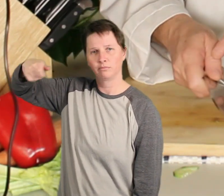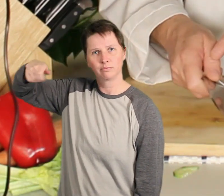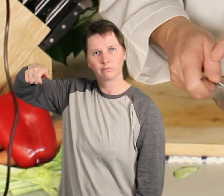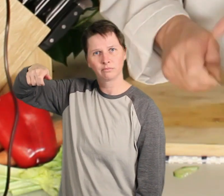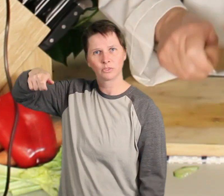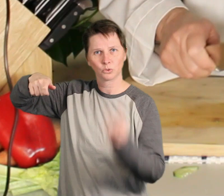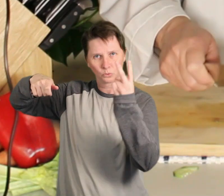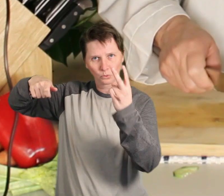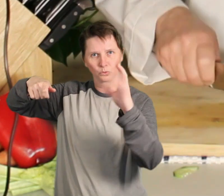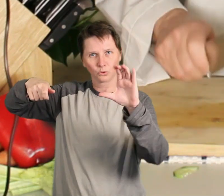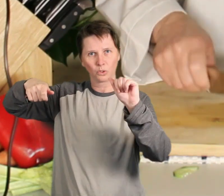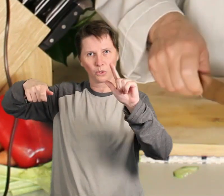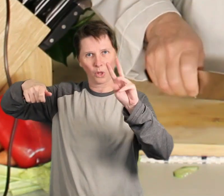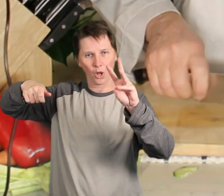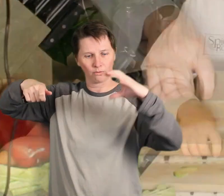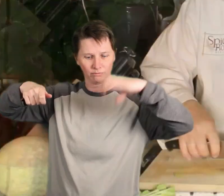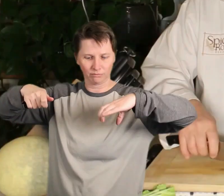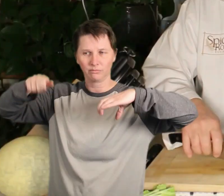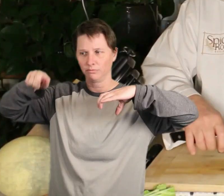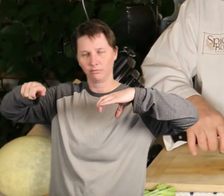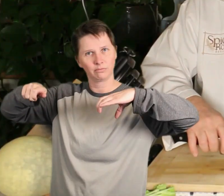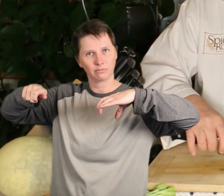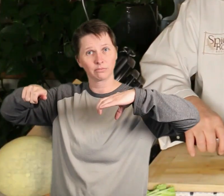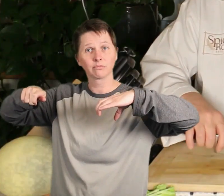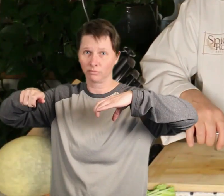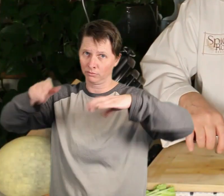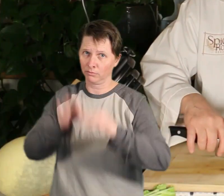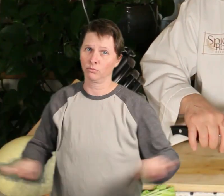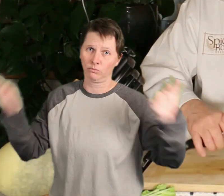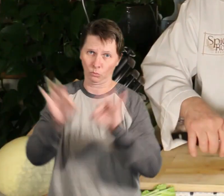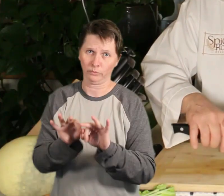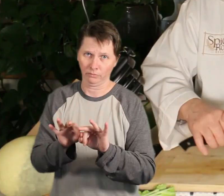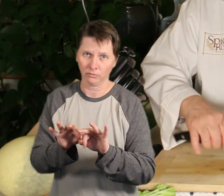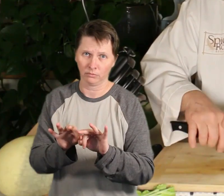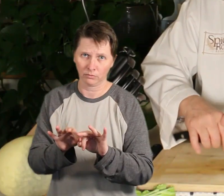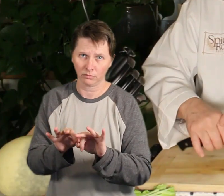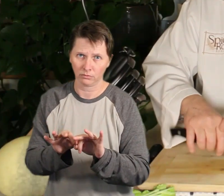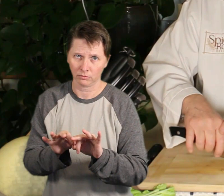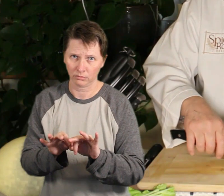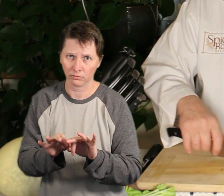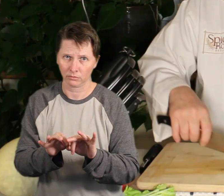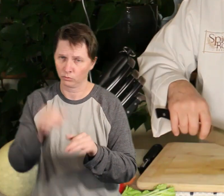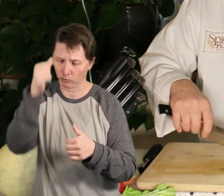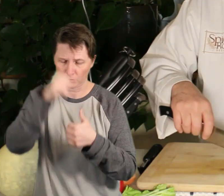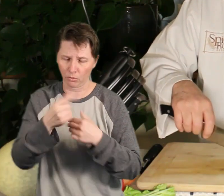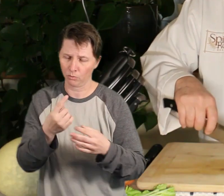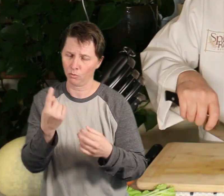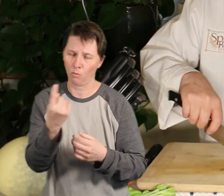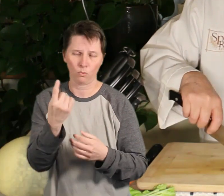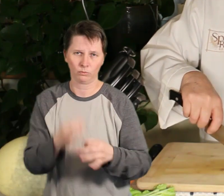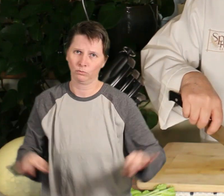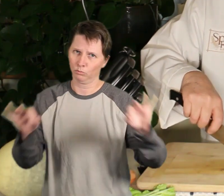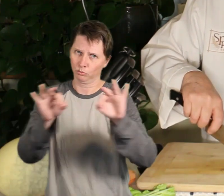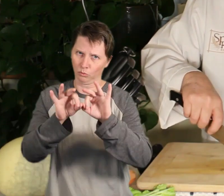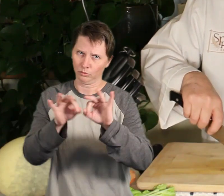finger and the thumb are both carrying that. Because in a while we're going to be using that as a second fulcrum. The first fulcrum